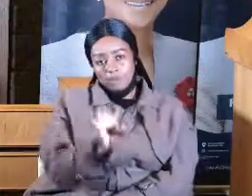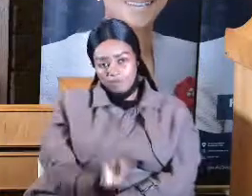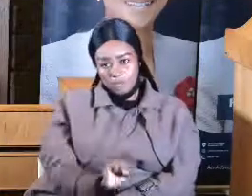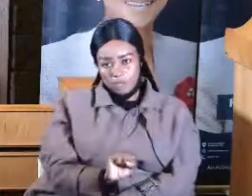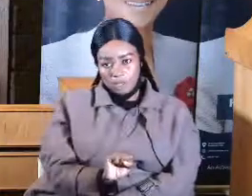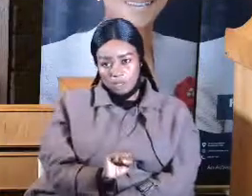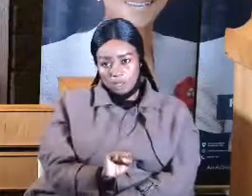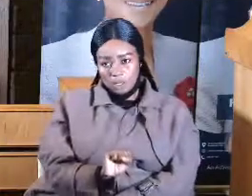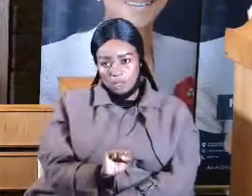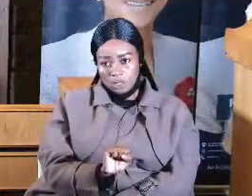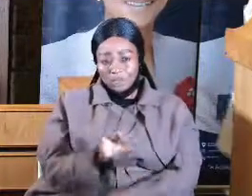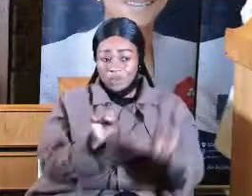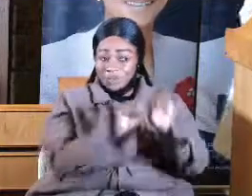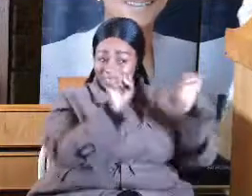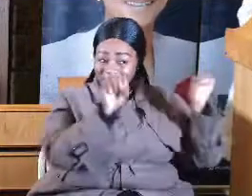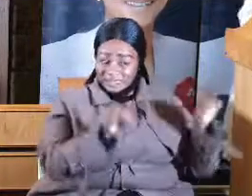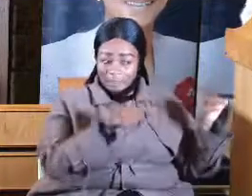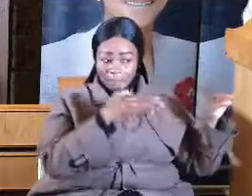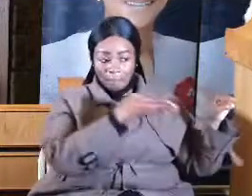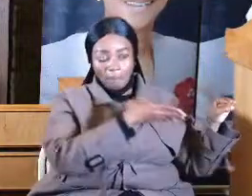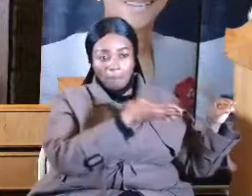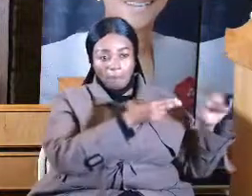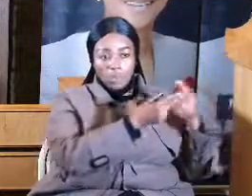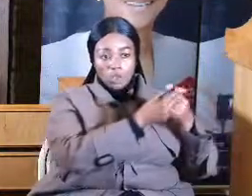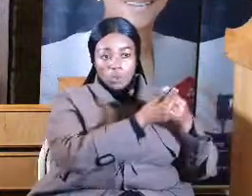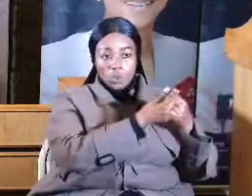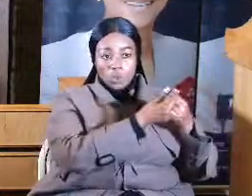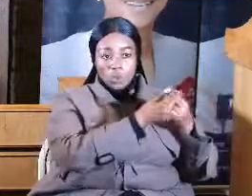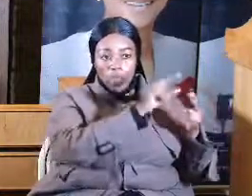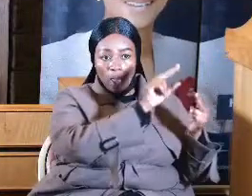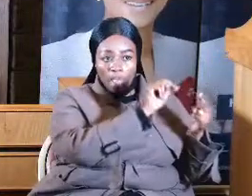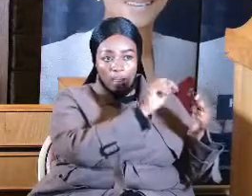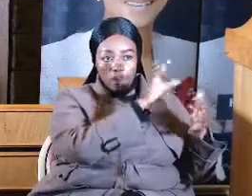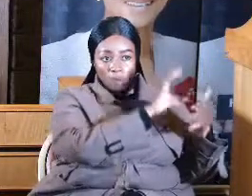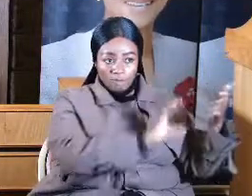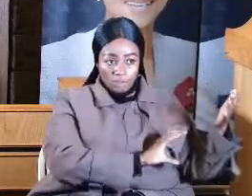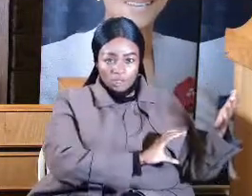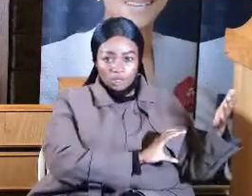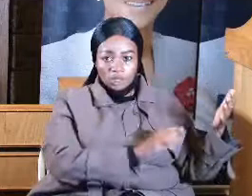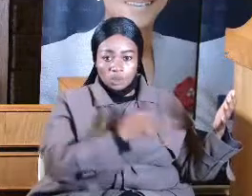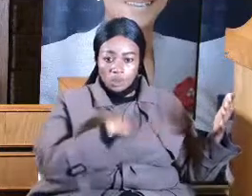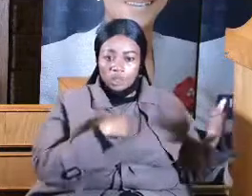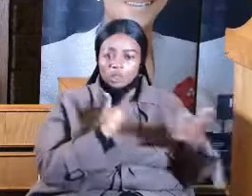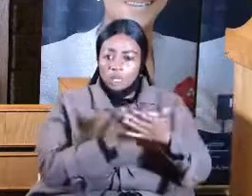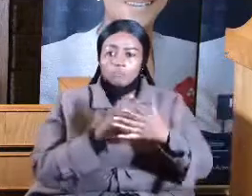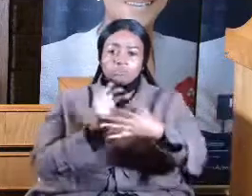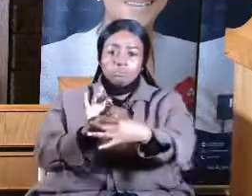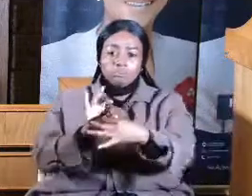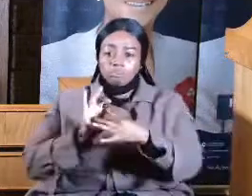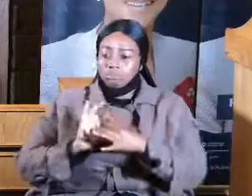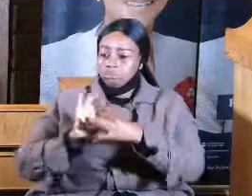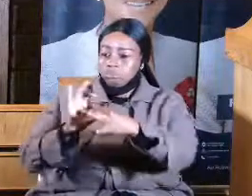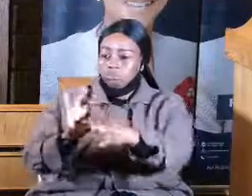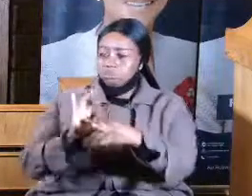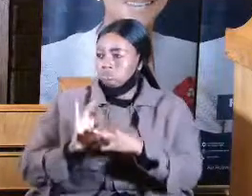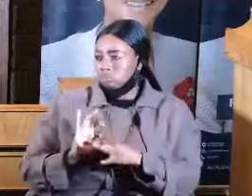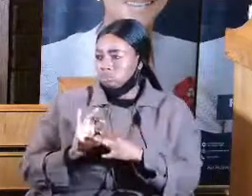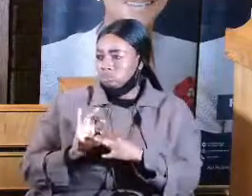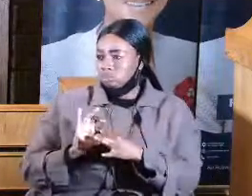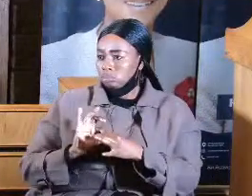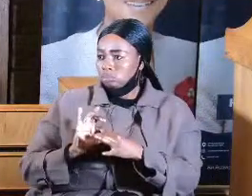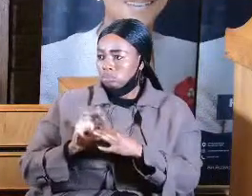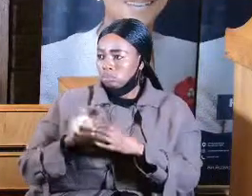Through this measure set by the United Nations, we are able to continuously liaise with different sectors and